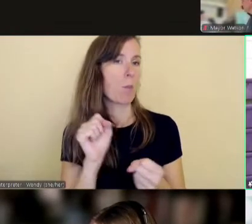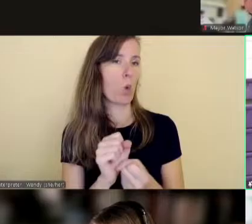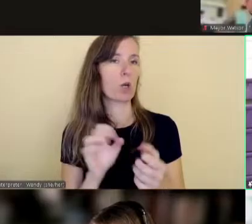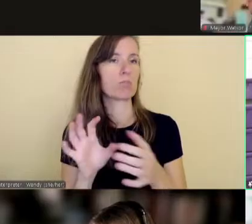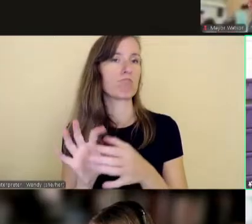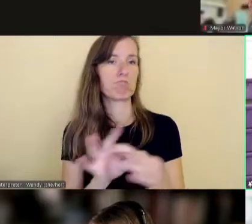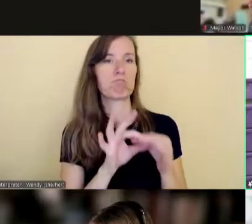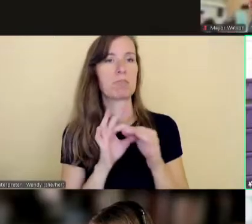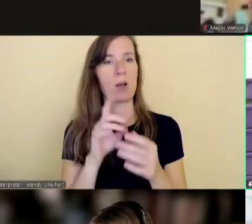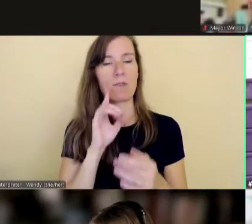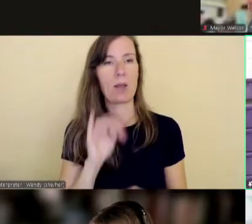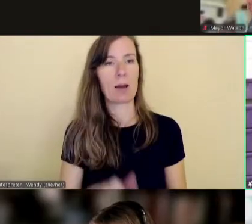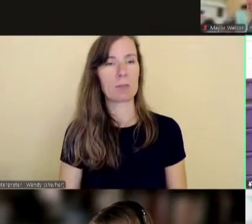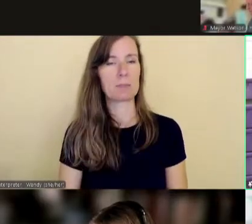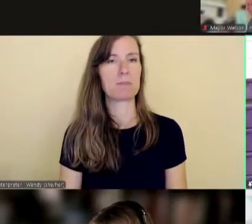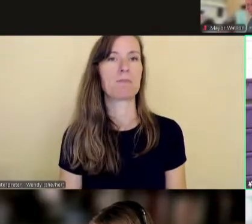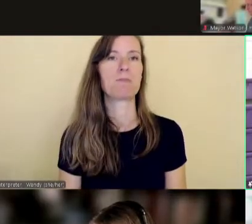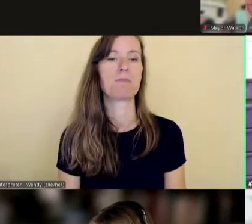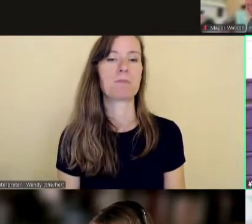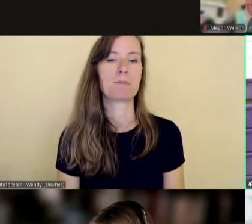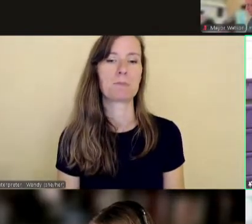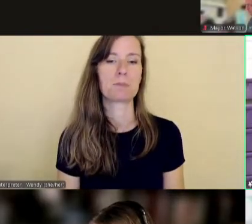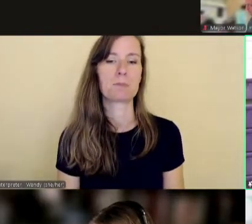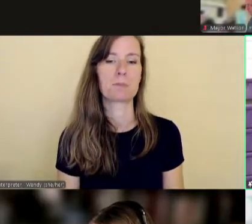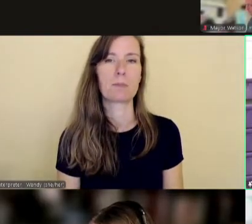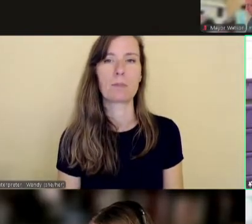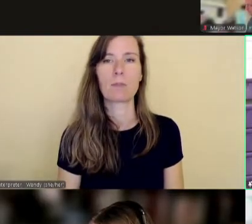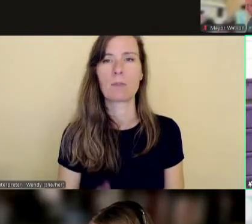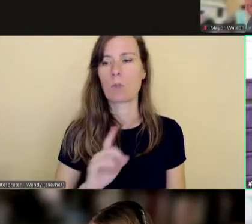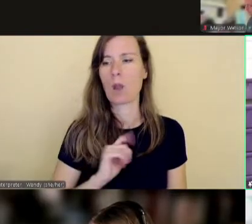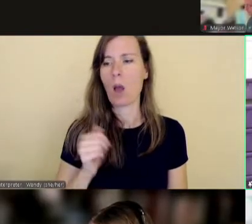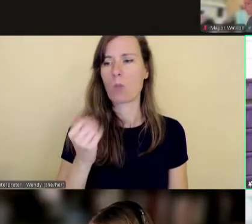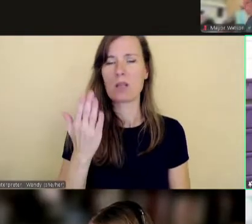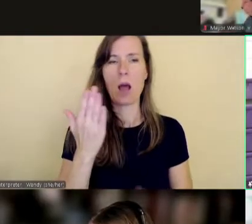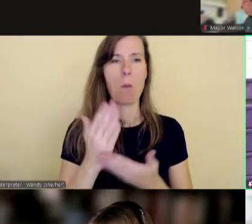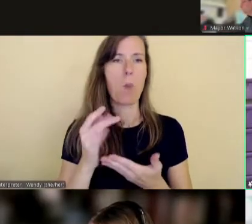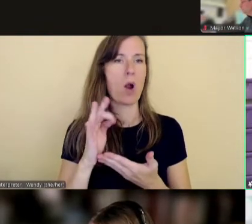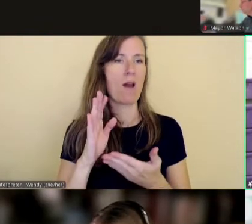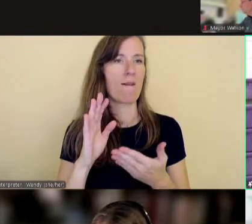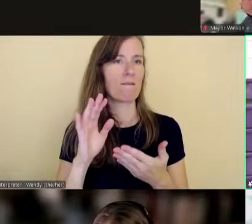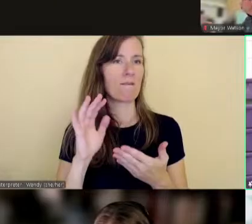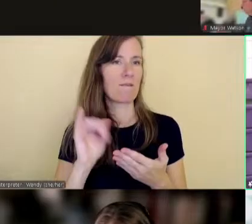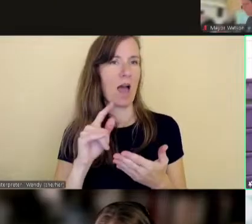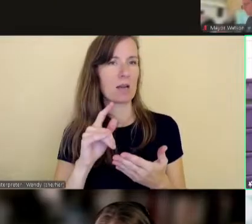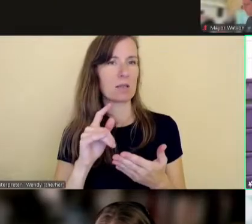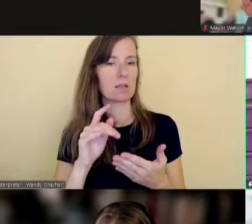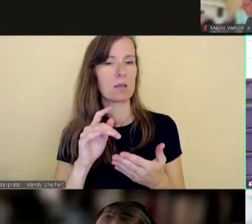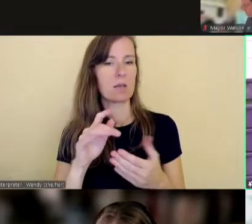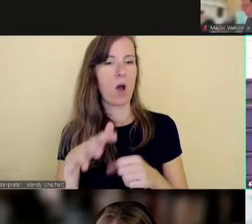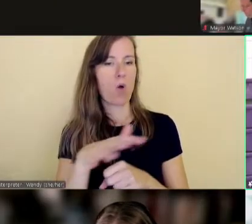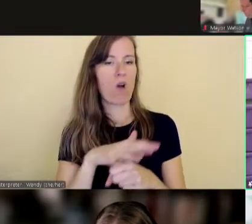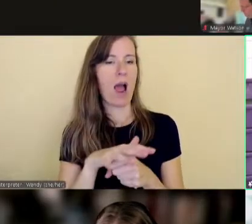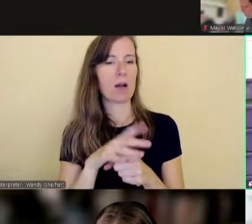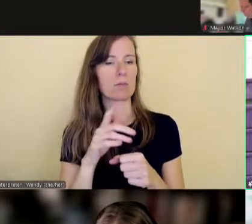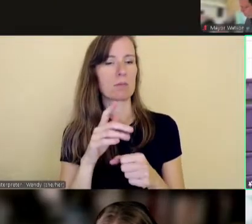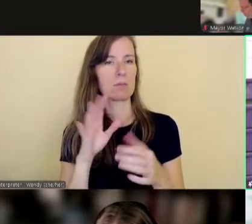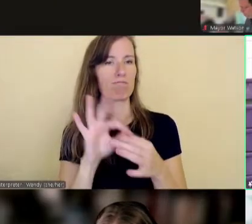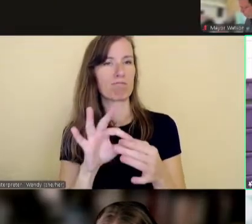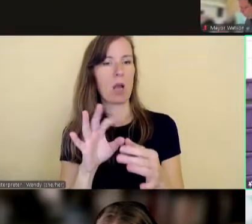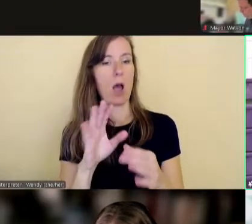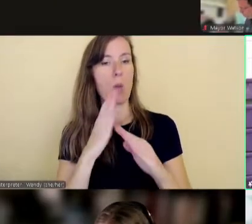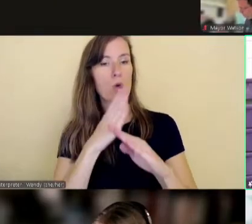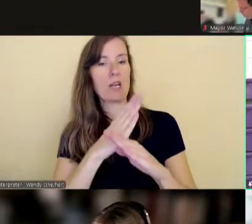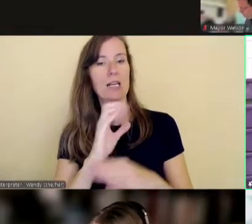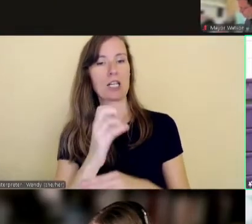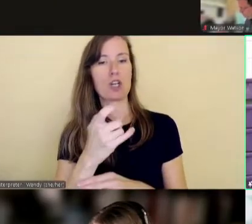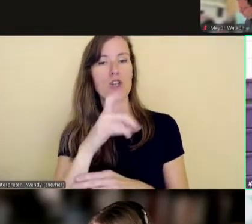present the part of the platform that is around protecting Cheverly from federal government aggression, which was a no-brainer as we